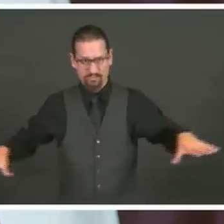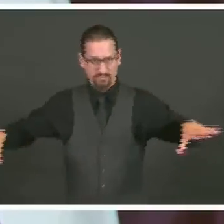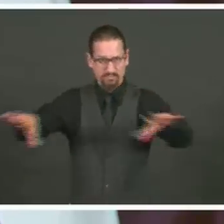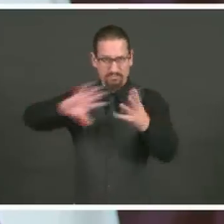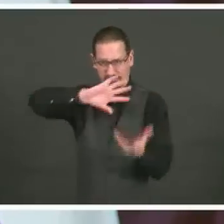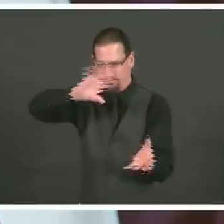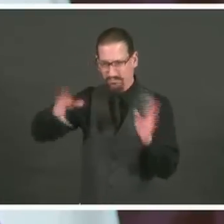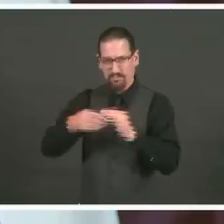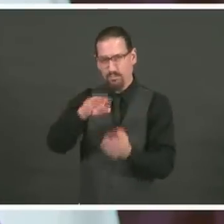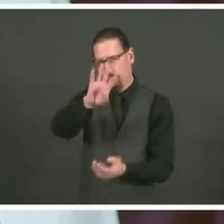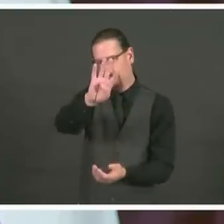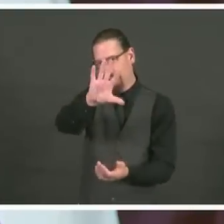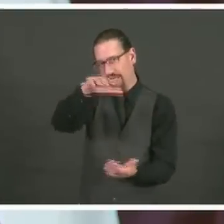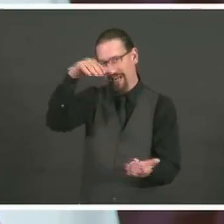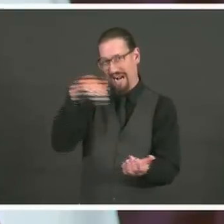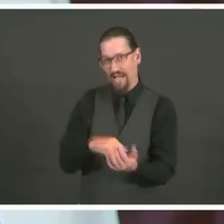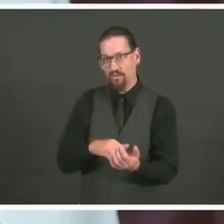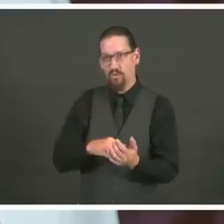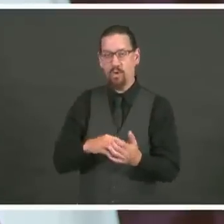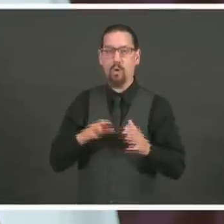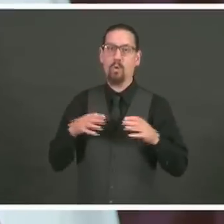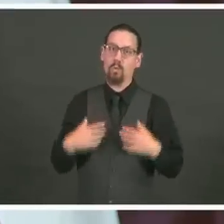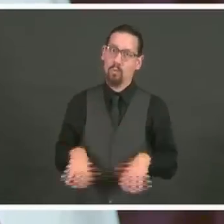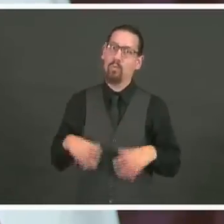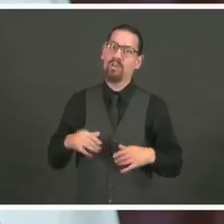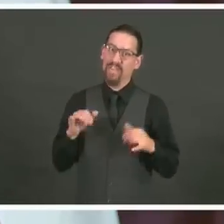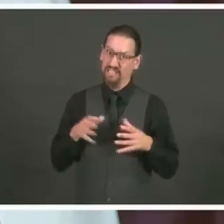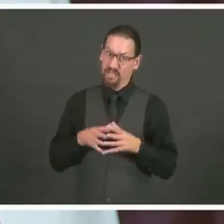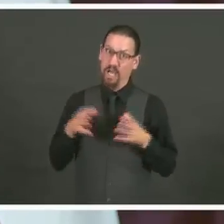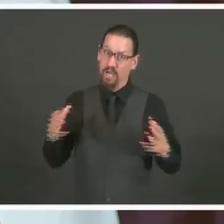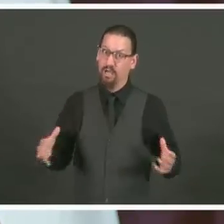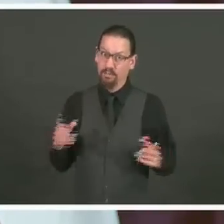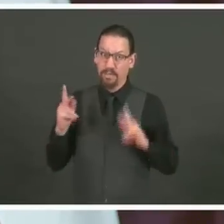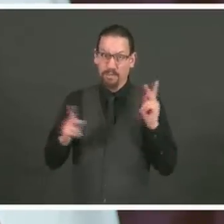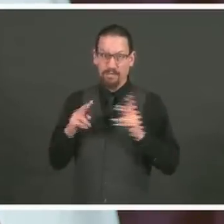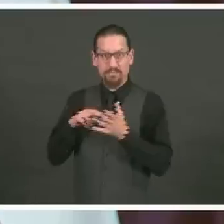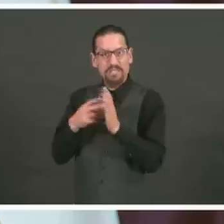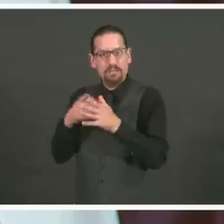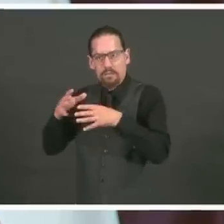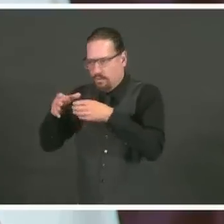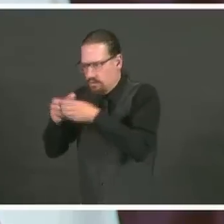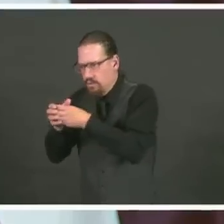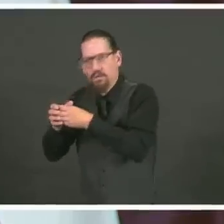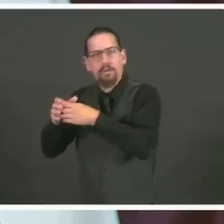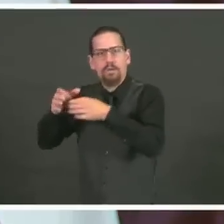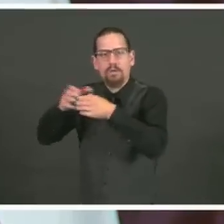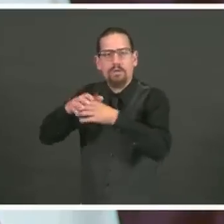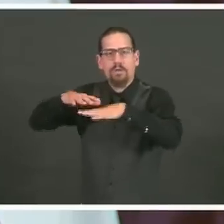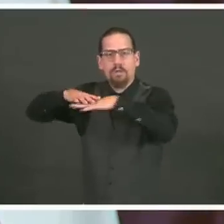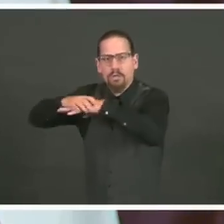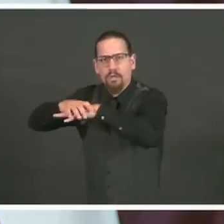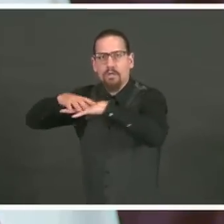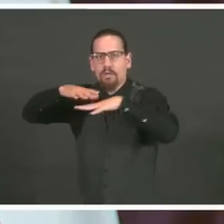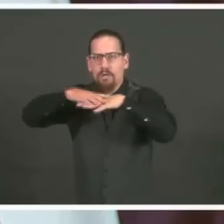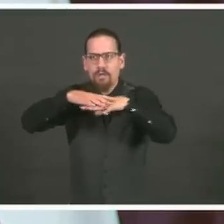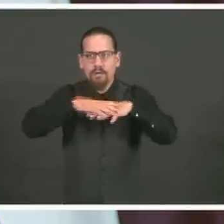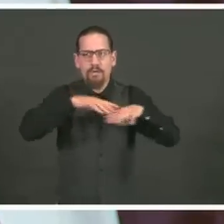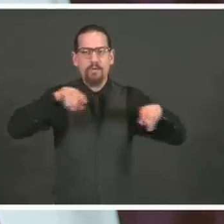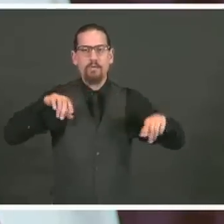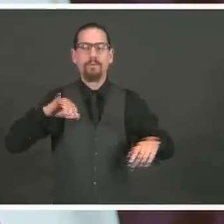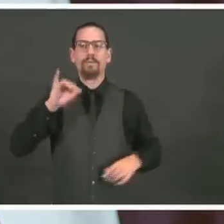group communal living settings. Because of that system, we've been able